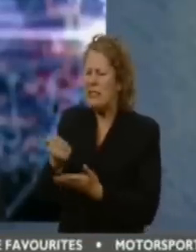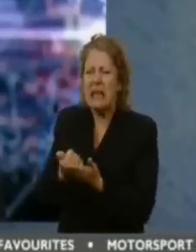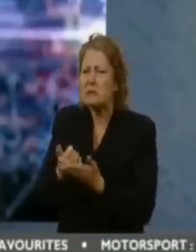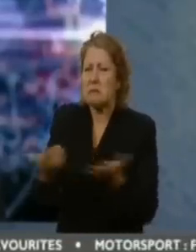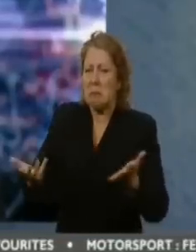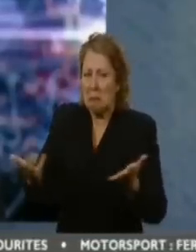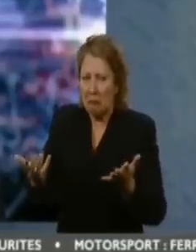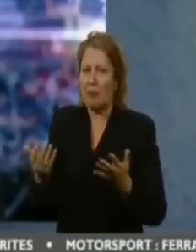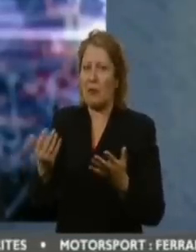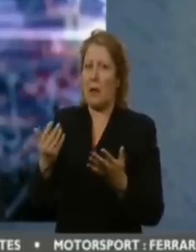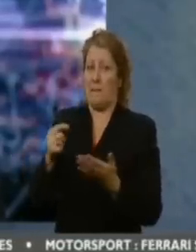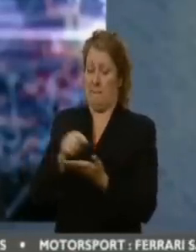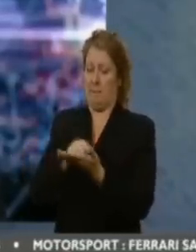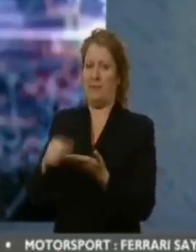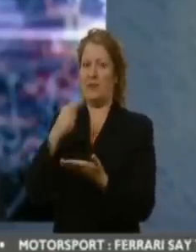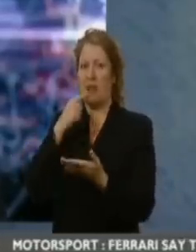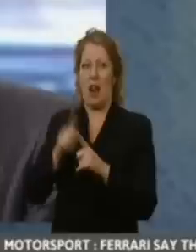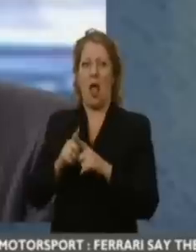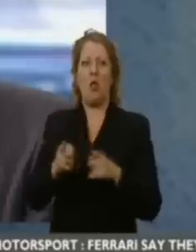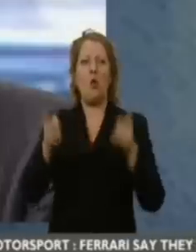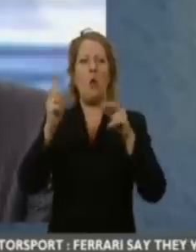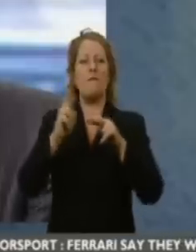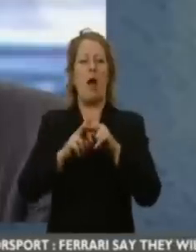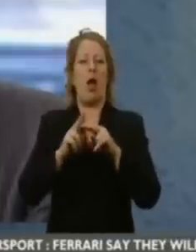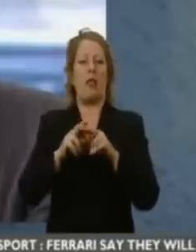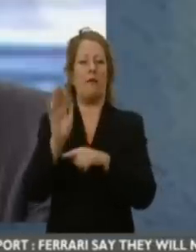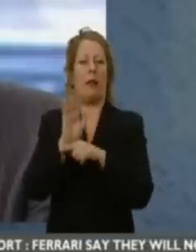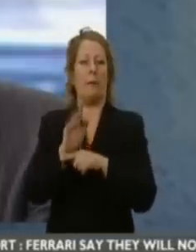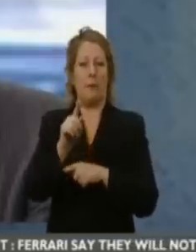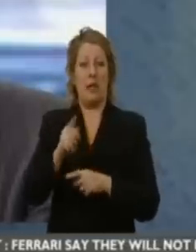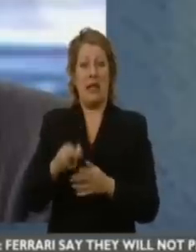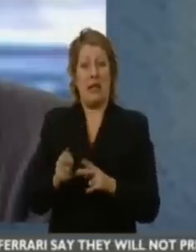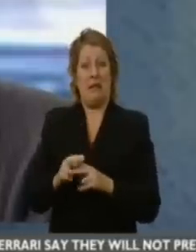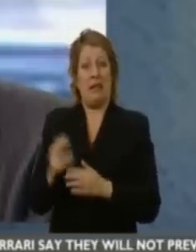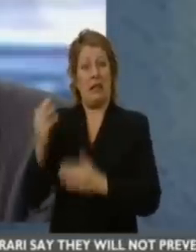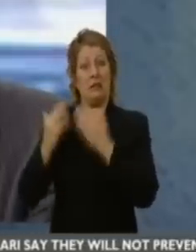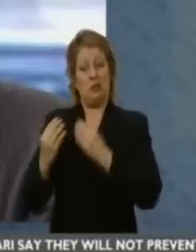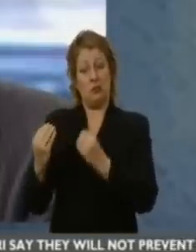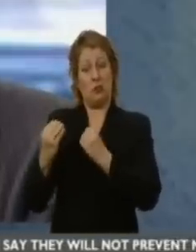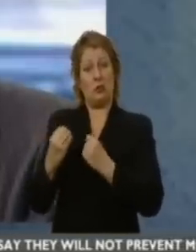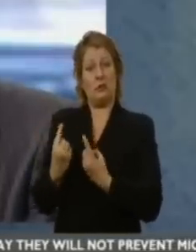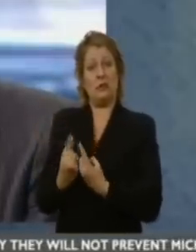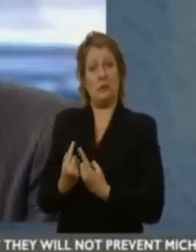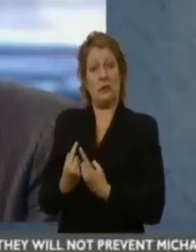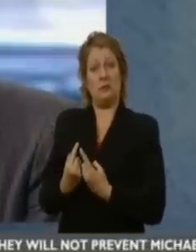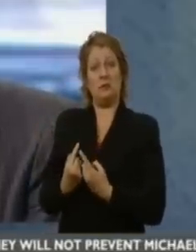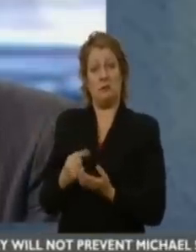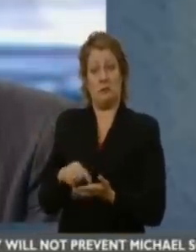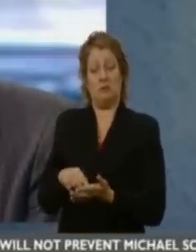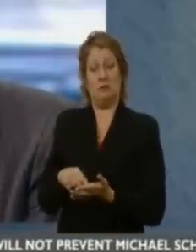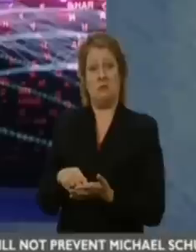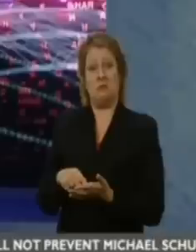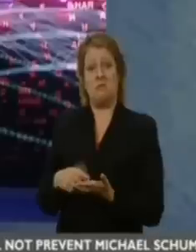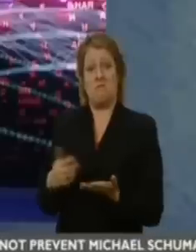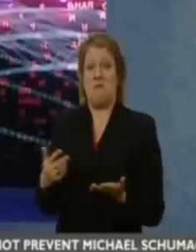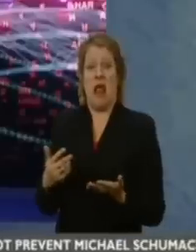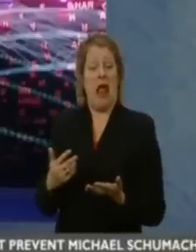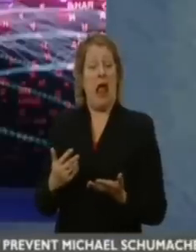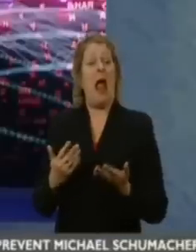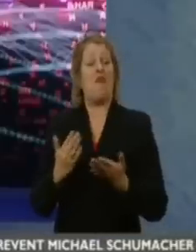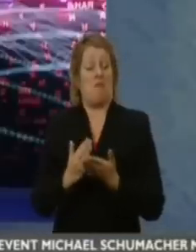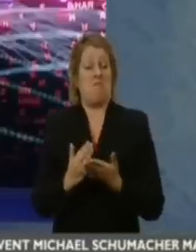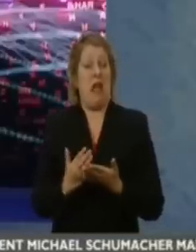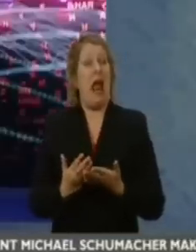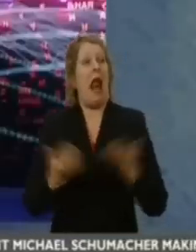phone which quoted words from The Godfather. If history has taught us anything, this ominous message said, it is that anyone can